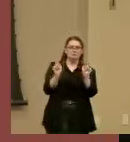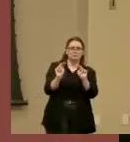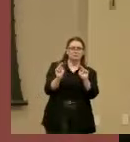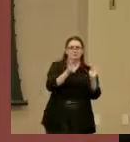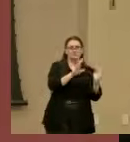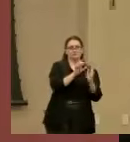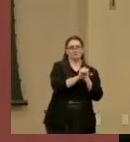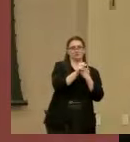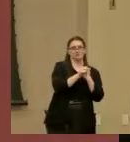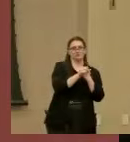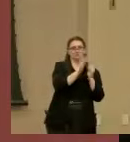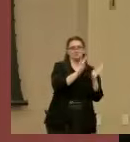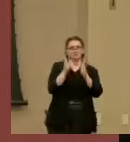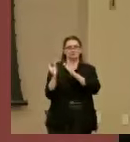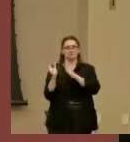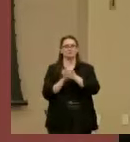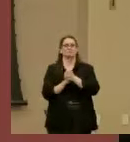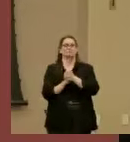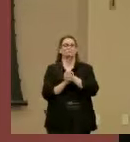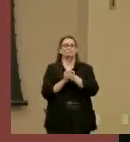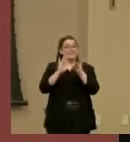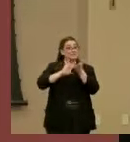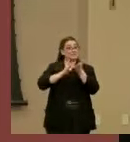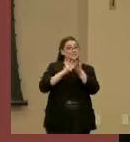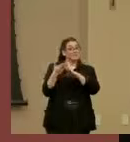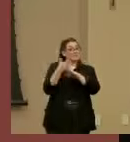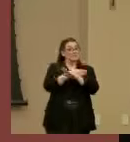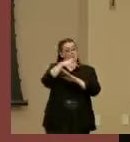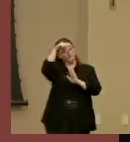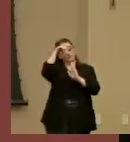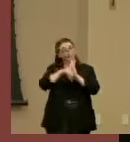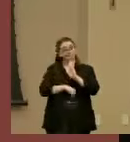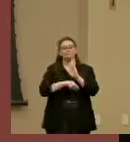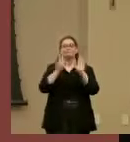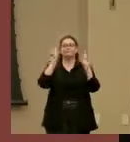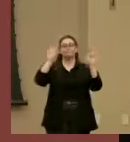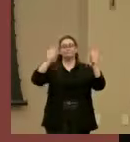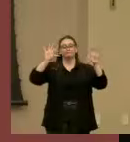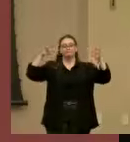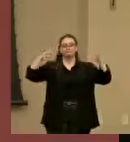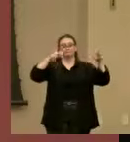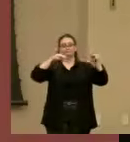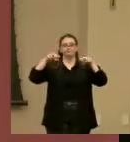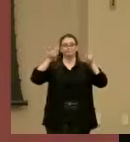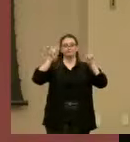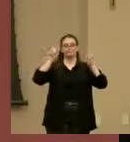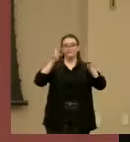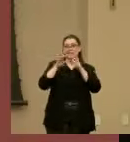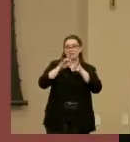then dangerous. Before I move on to these medications, though, I like to give, again, a kind of a bird's eye view about lupus and